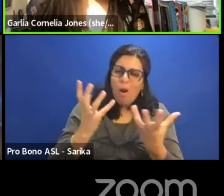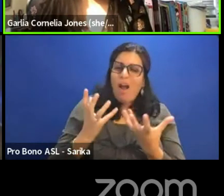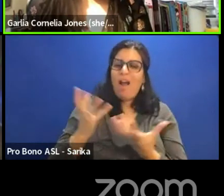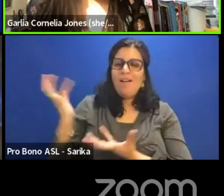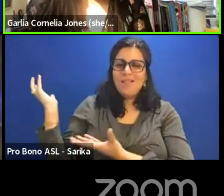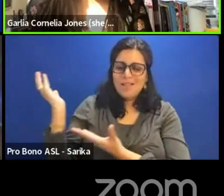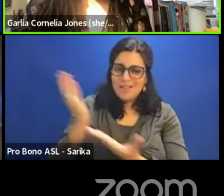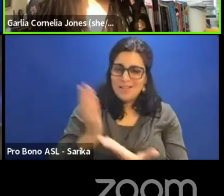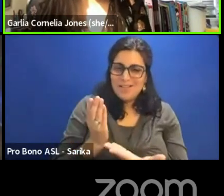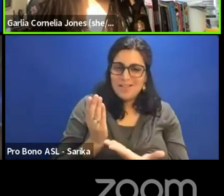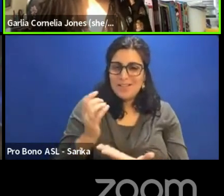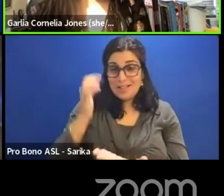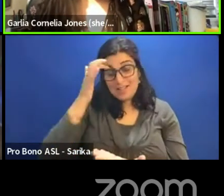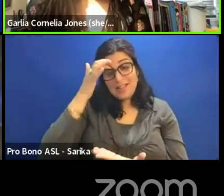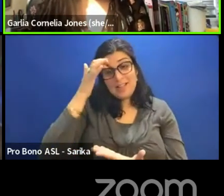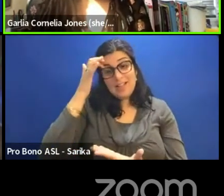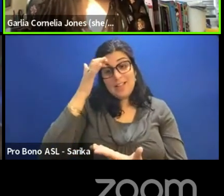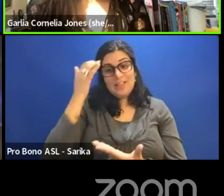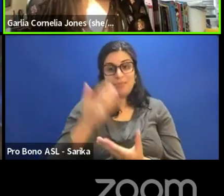fruition through this